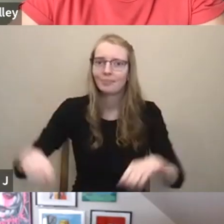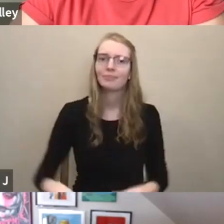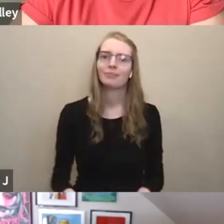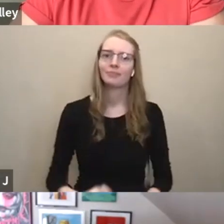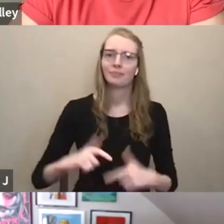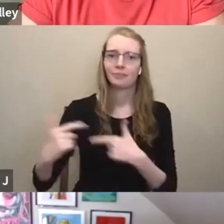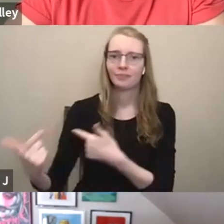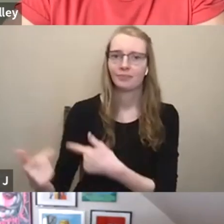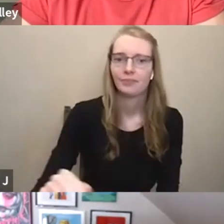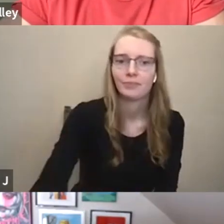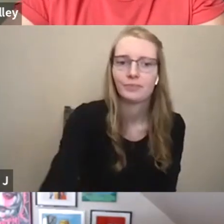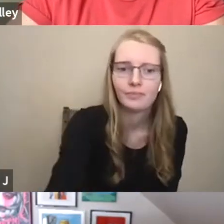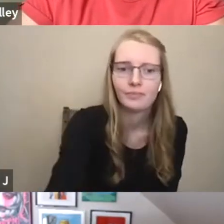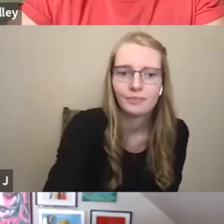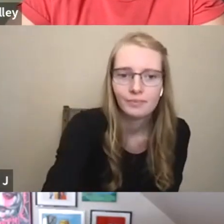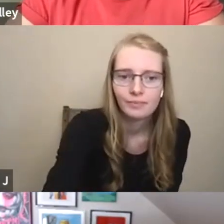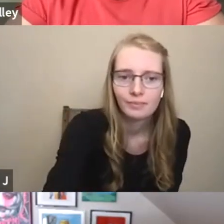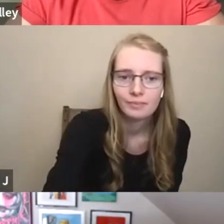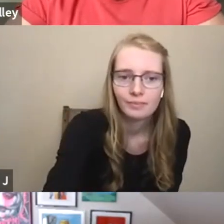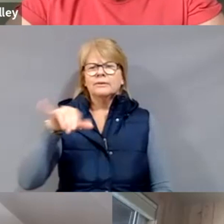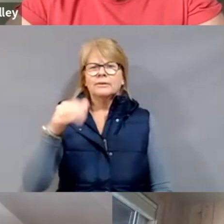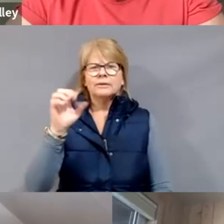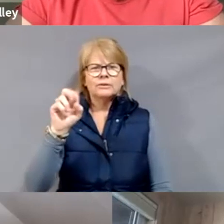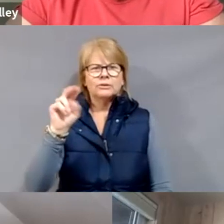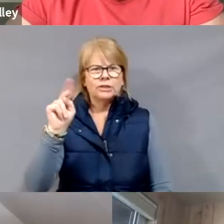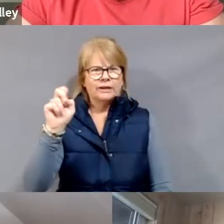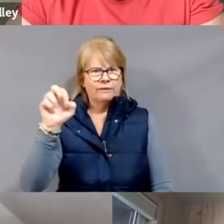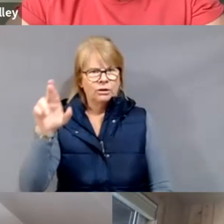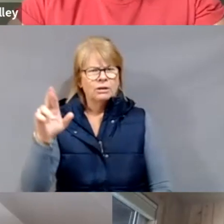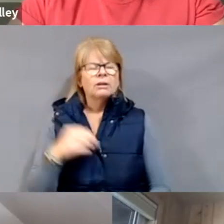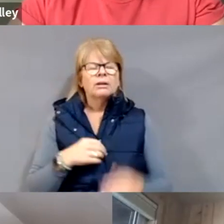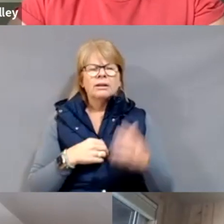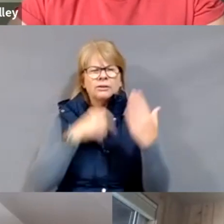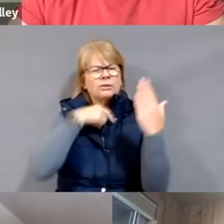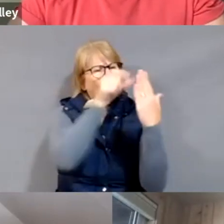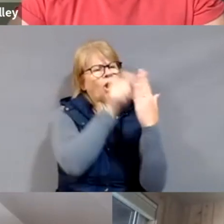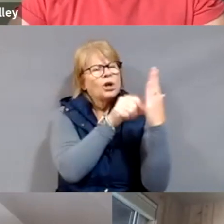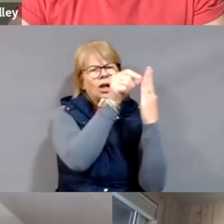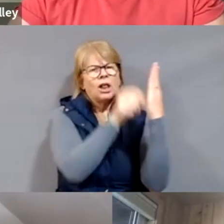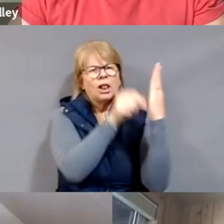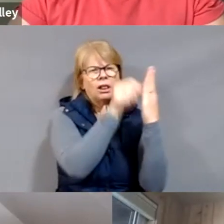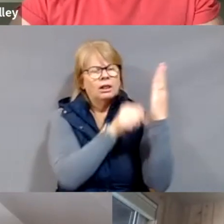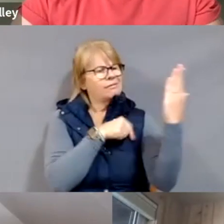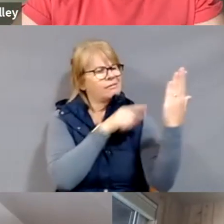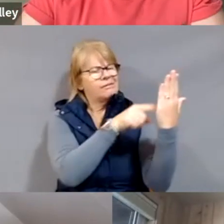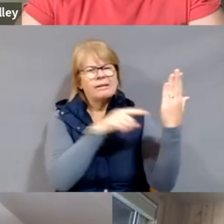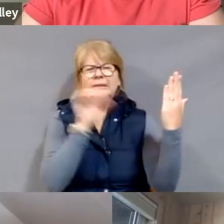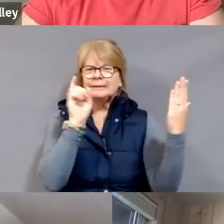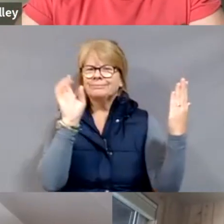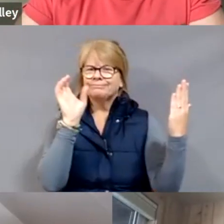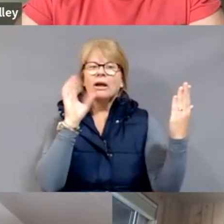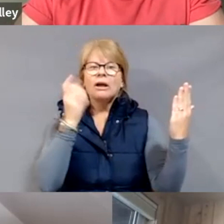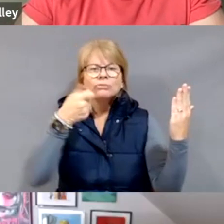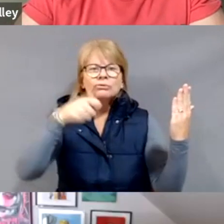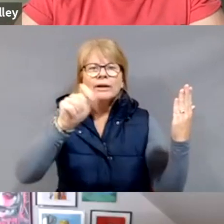There's an article out there. I wish I could find it. I'll see if I can post it on Facebook if I can find it. Somebody sent it to me about